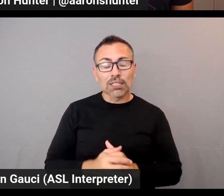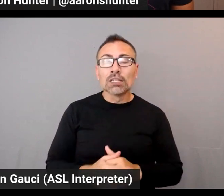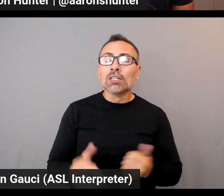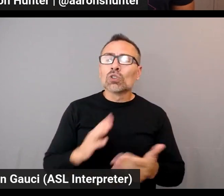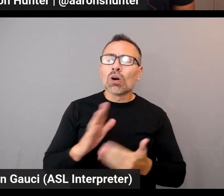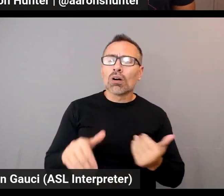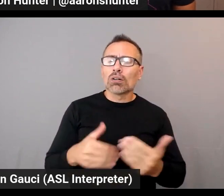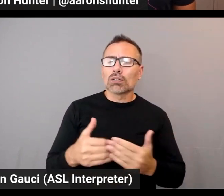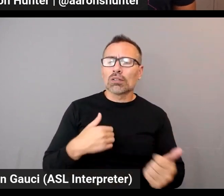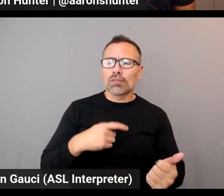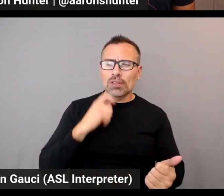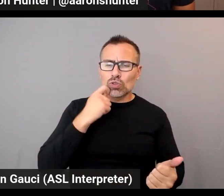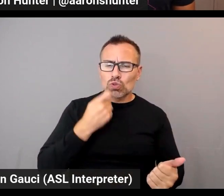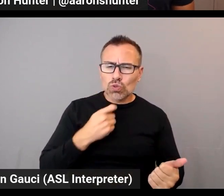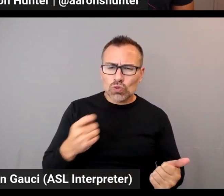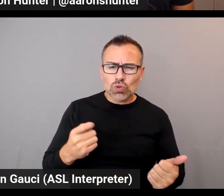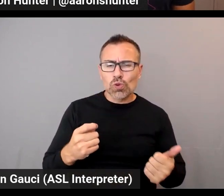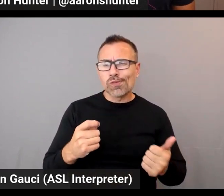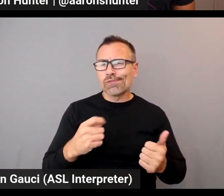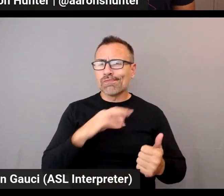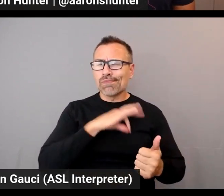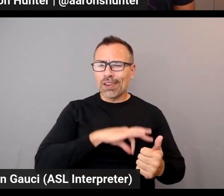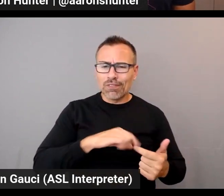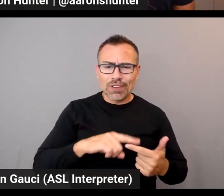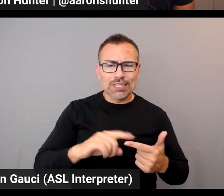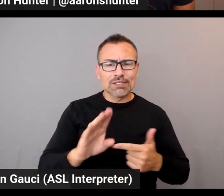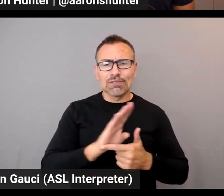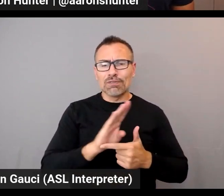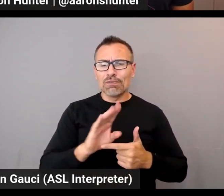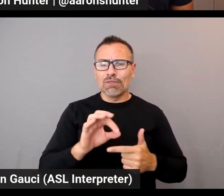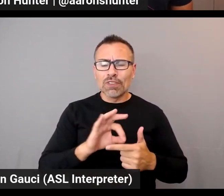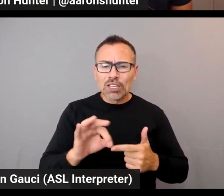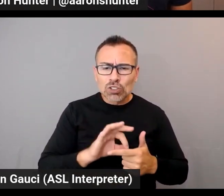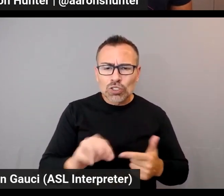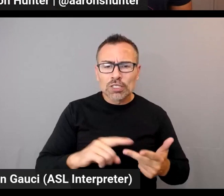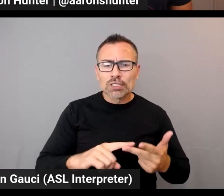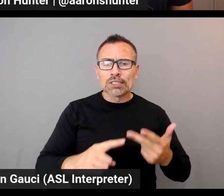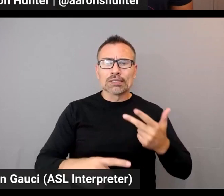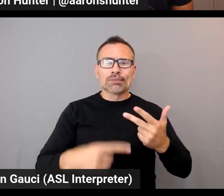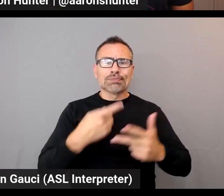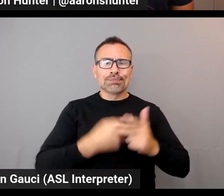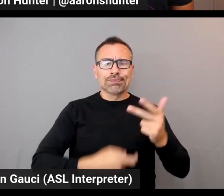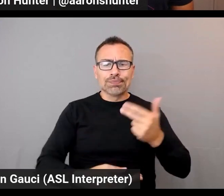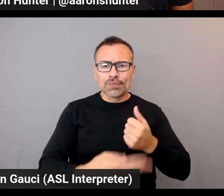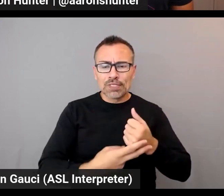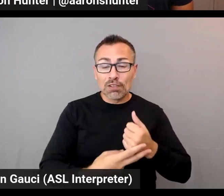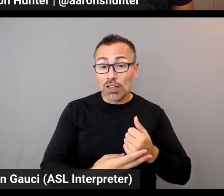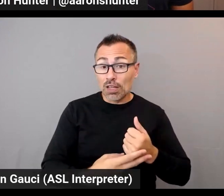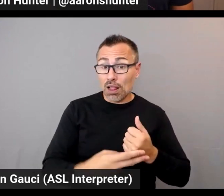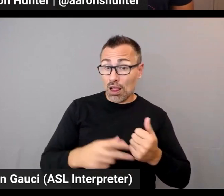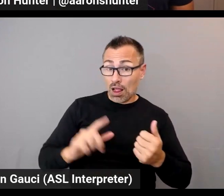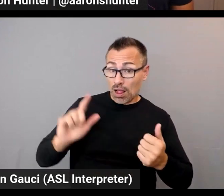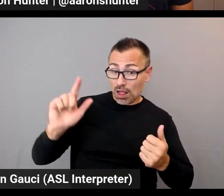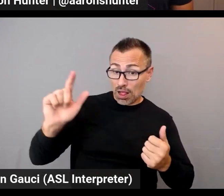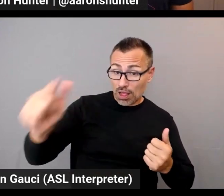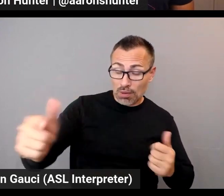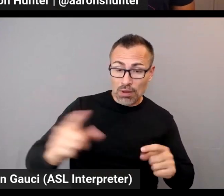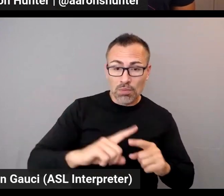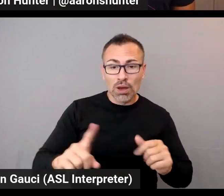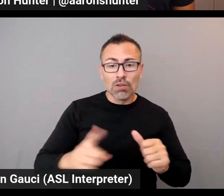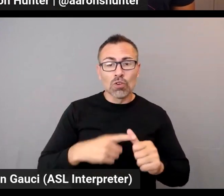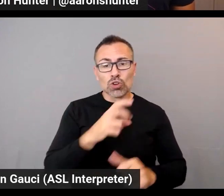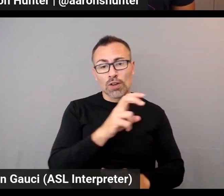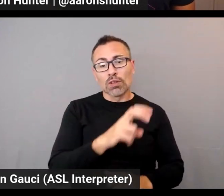benefits and cost savings down the road, but to get to that destination, you really have to make sure that the first thing you do is move that over to cross-platform.